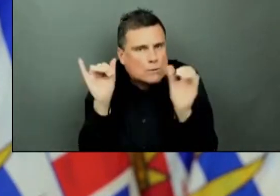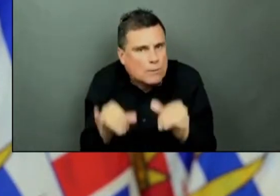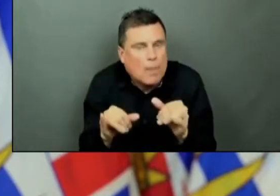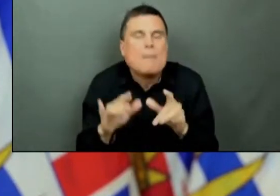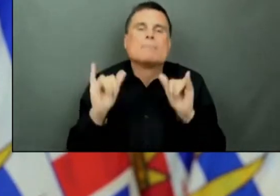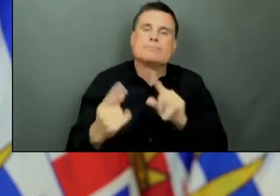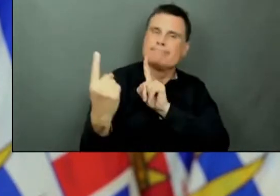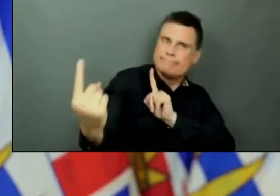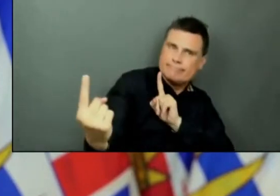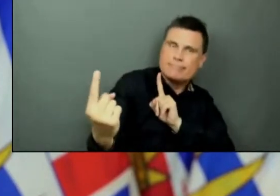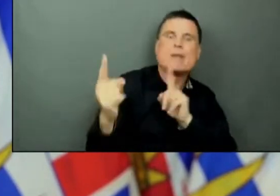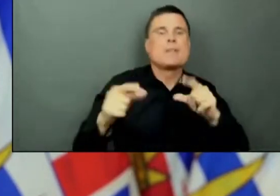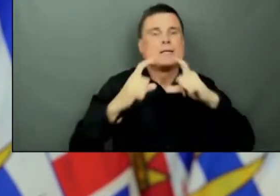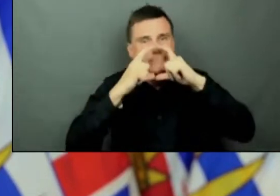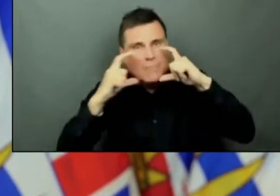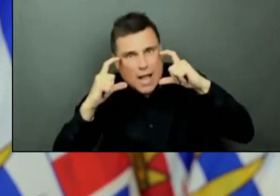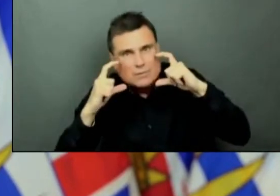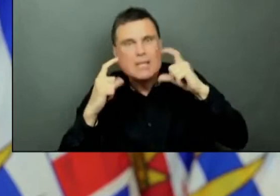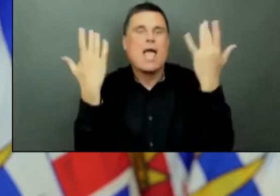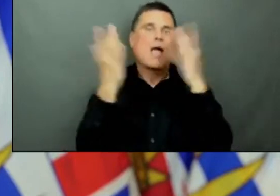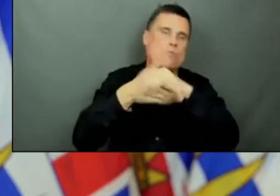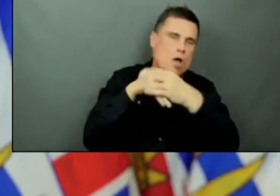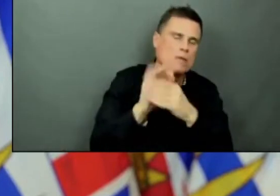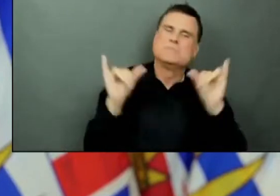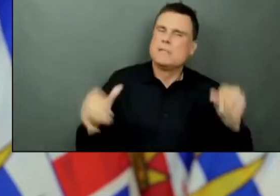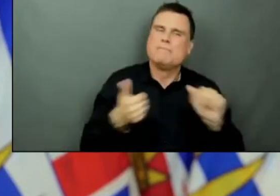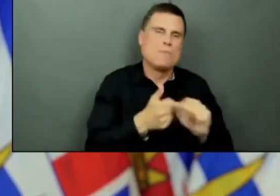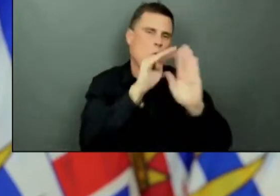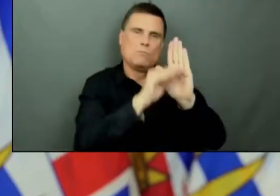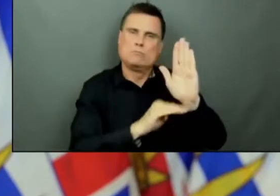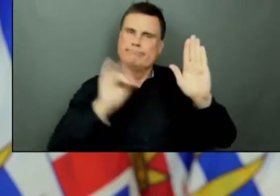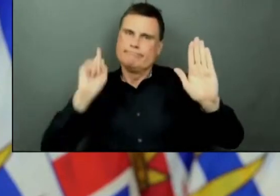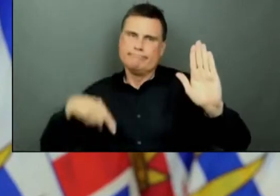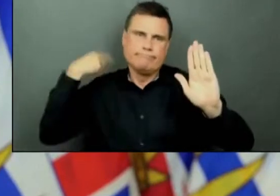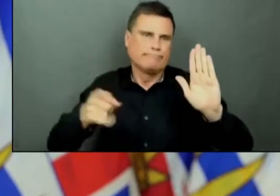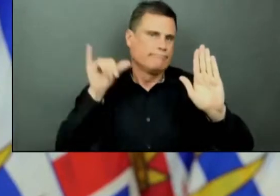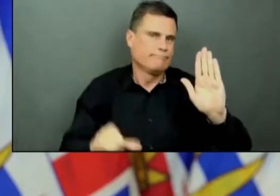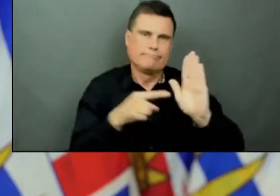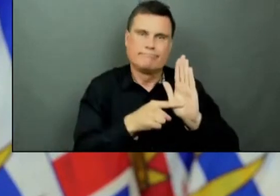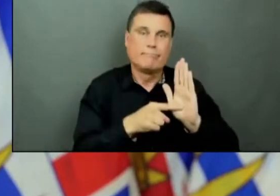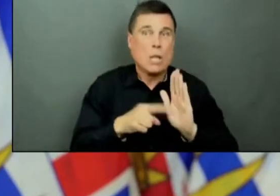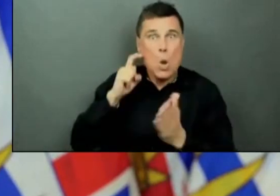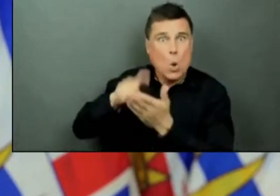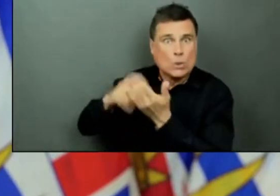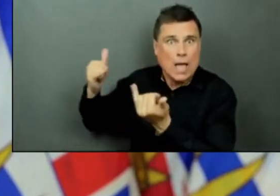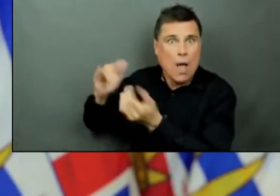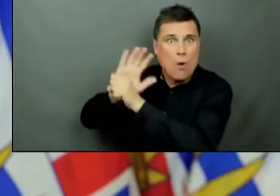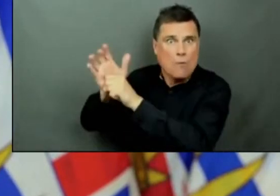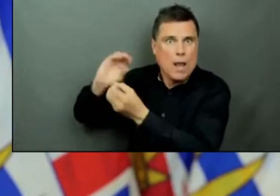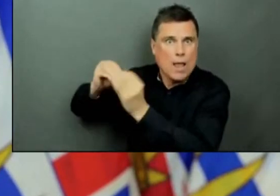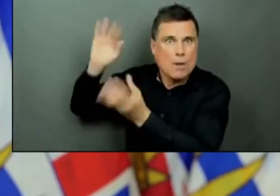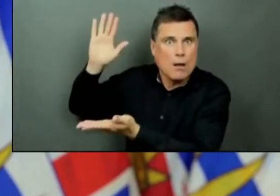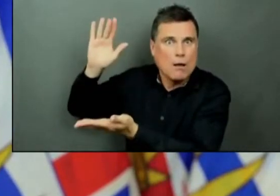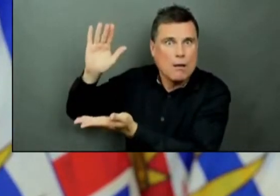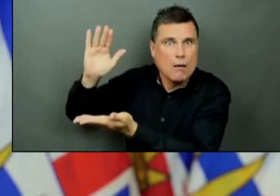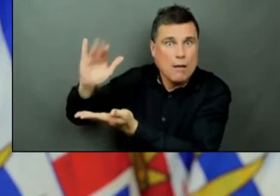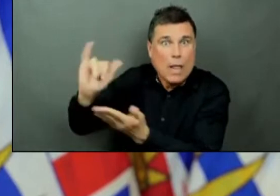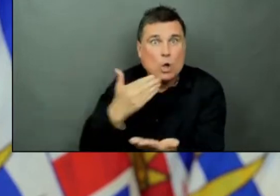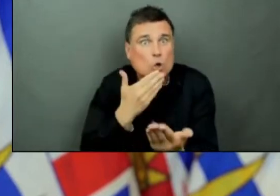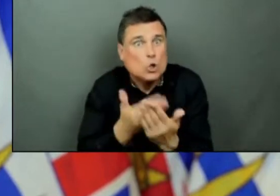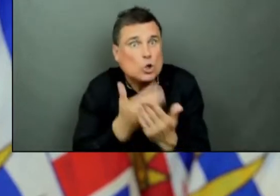ensure all of the positive momentum that we have gained in these last weeks through the sacrifices, small and great,